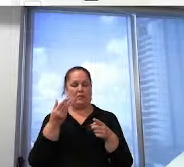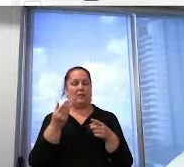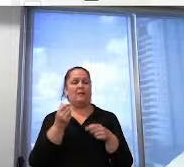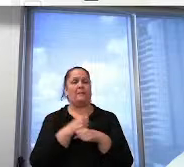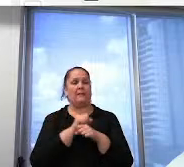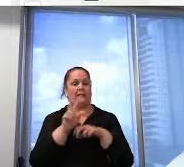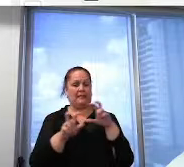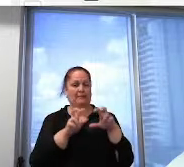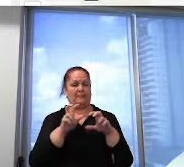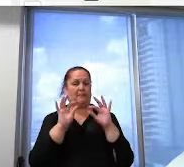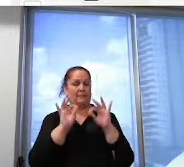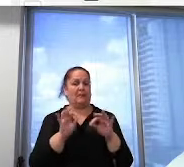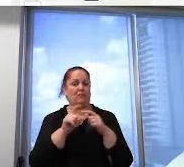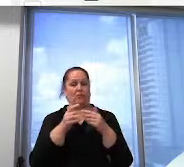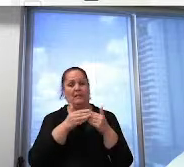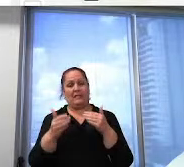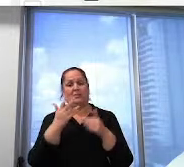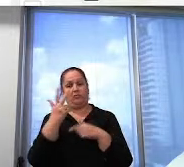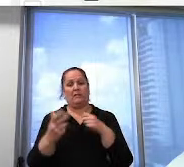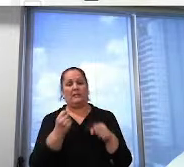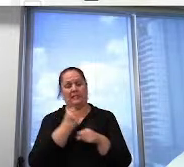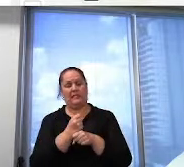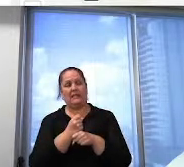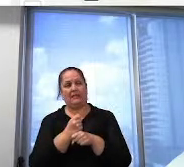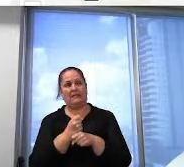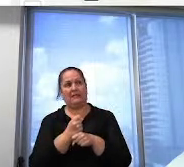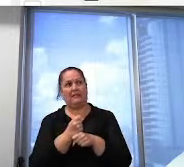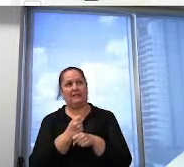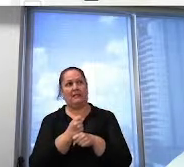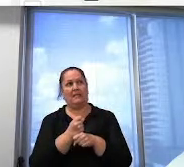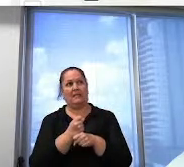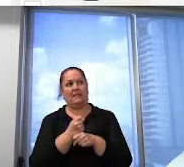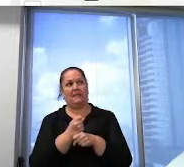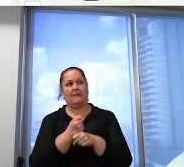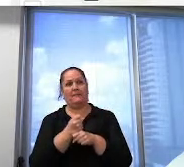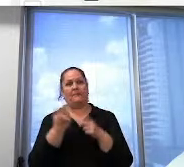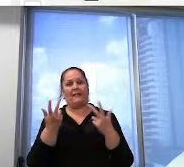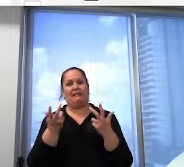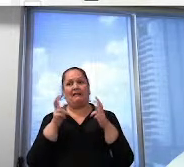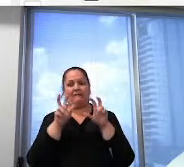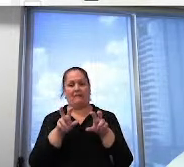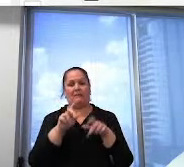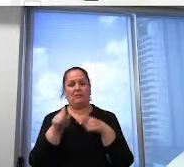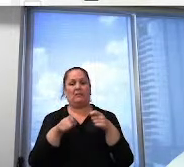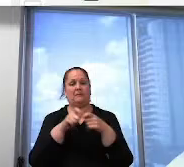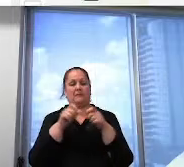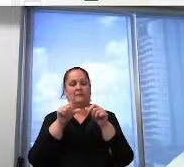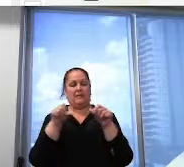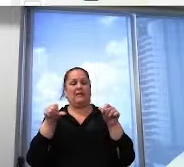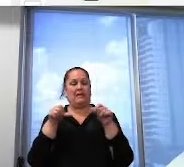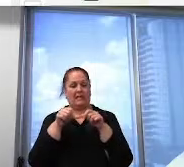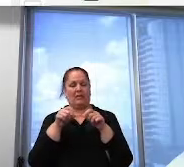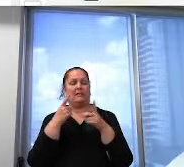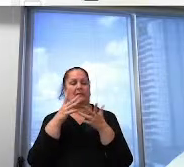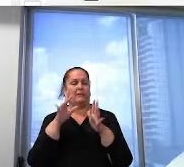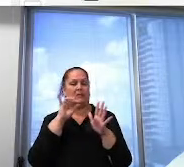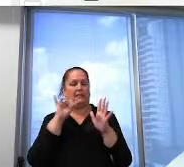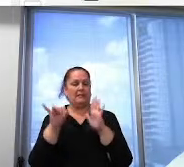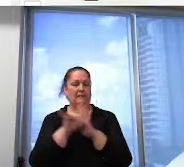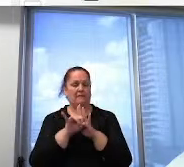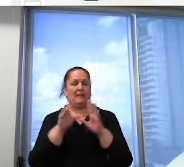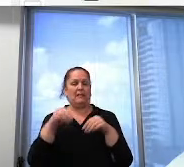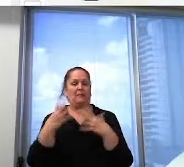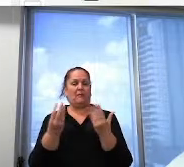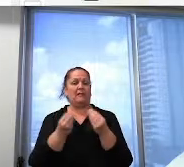you make these optimal investments in the next 3 years, the investments on the specific areas that are